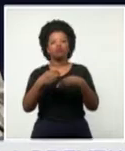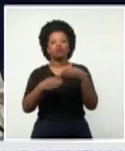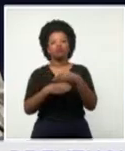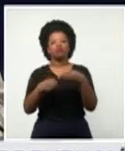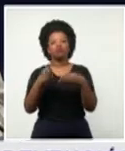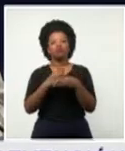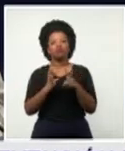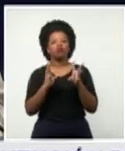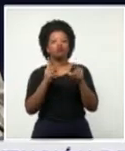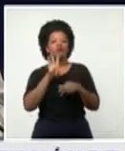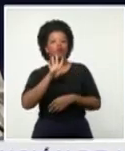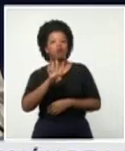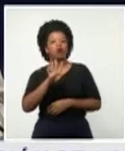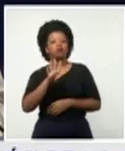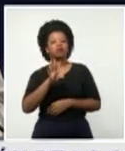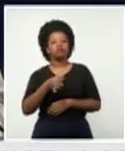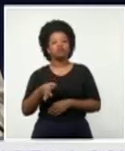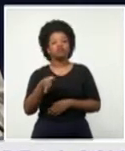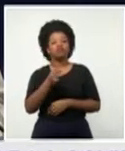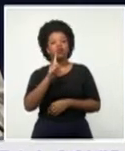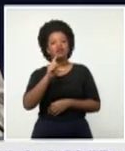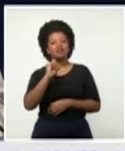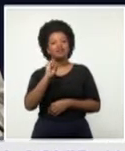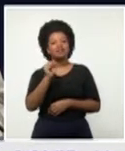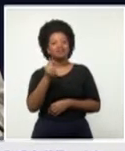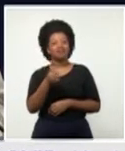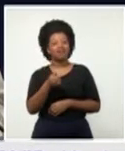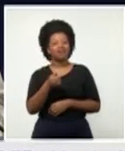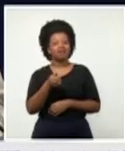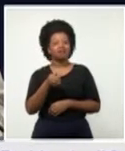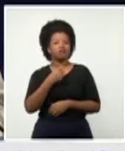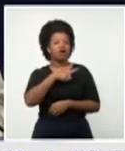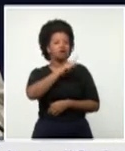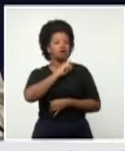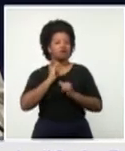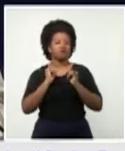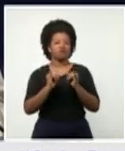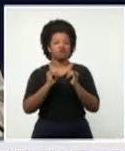municipality, which we had already made reference to.